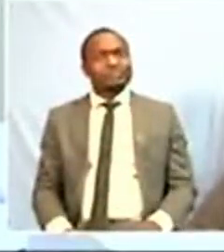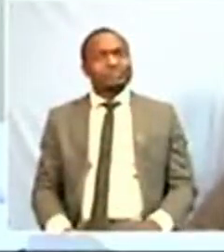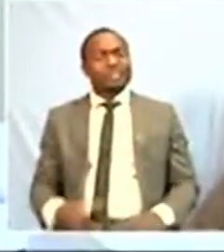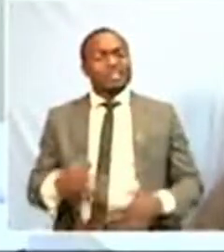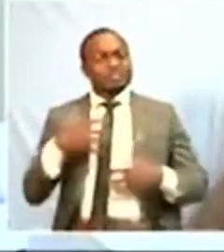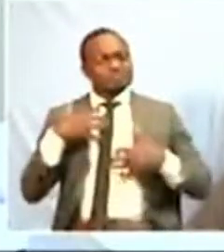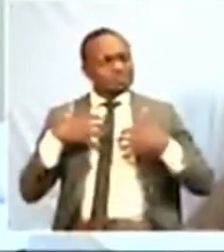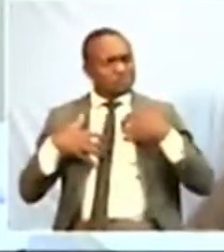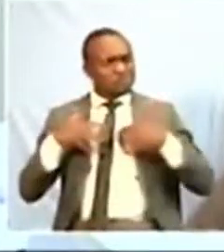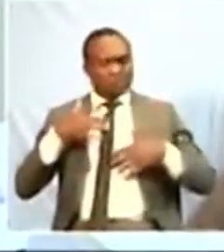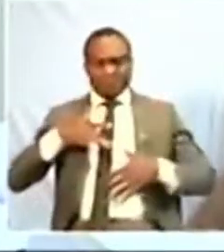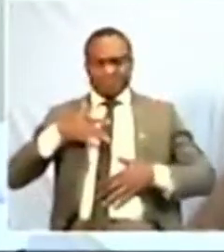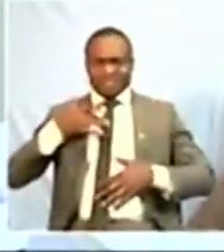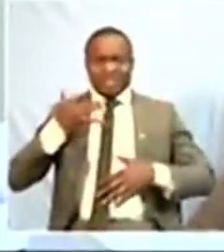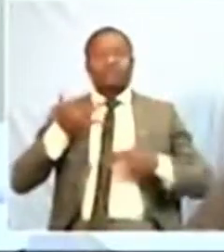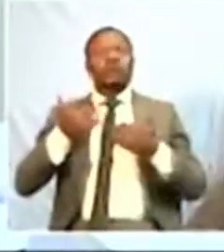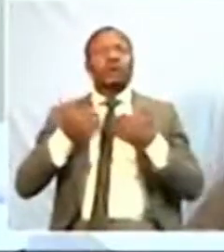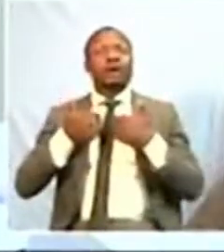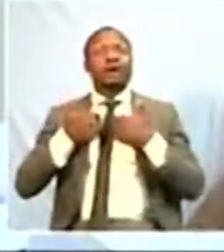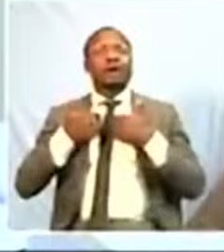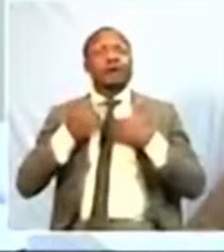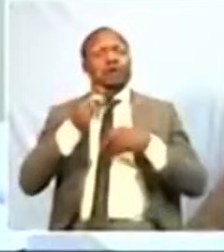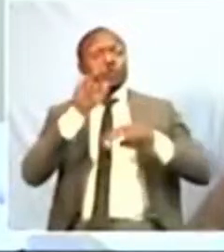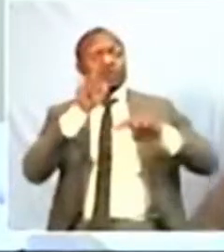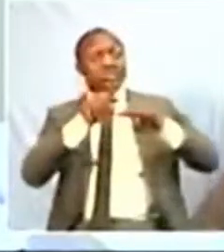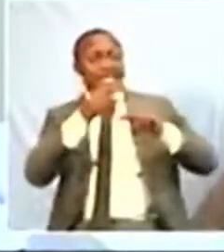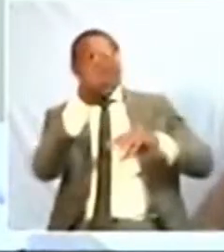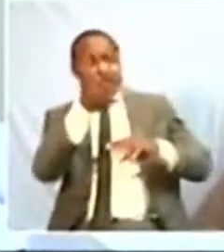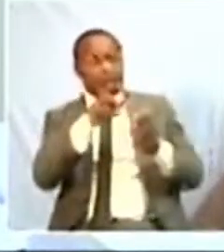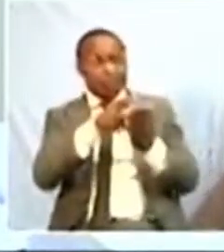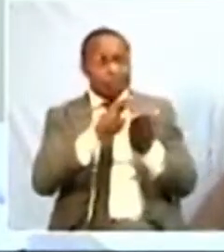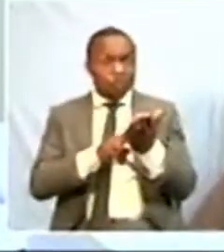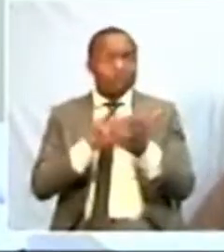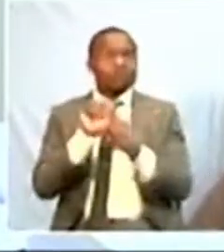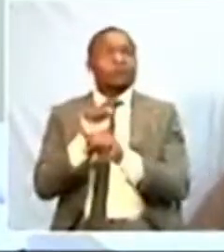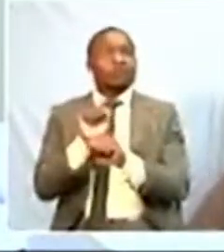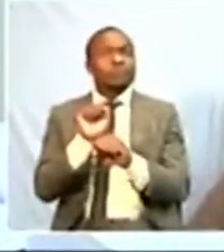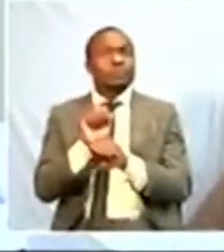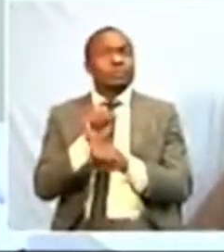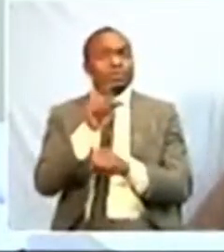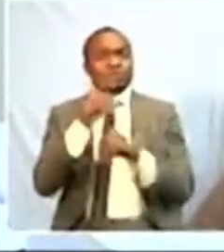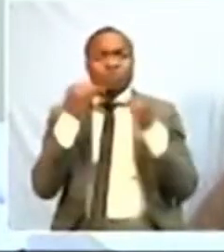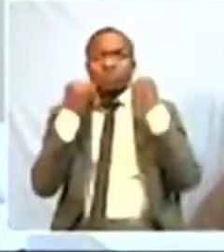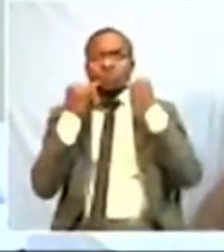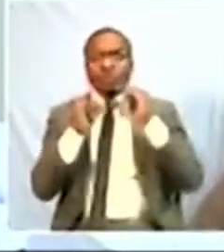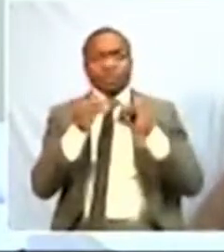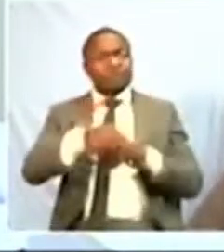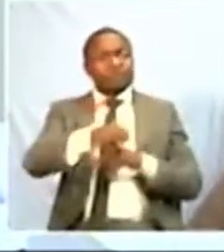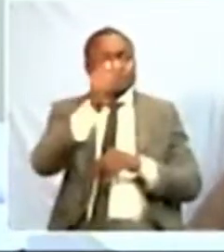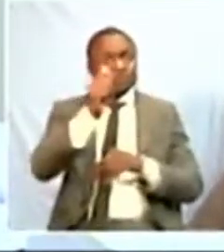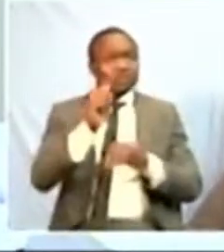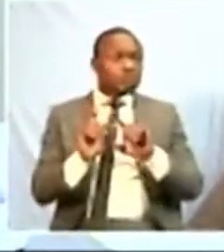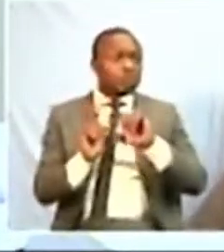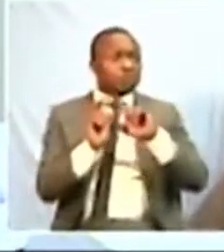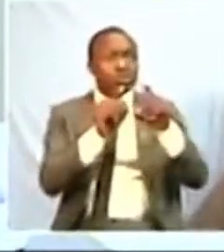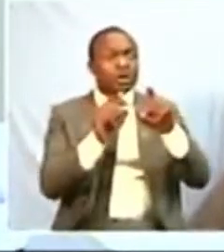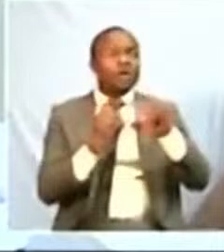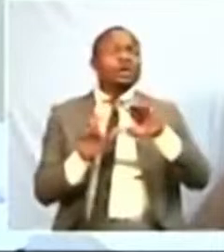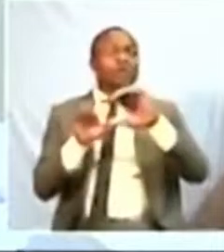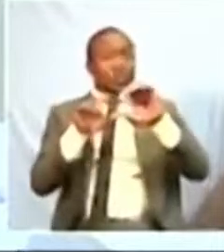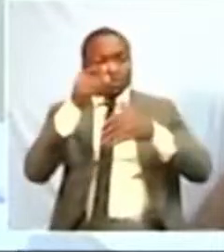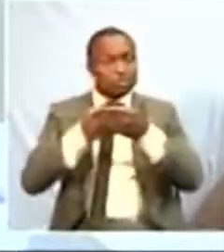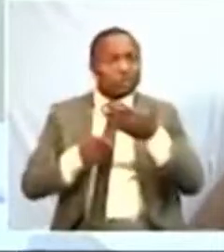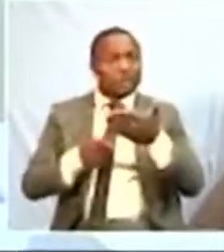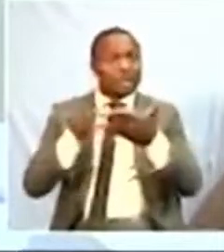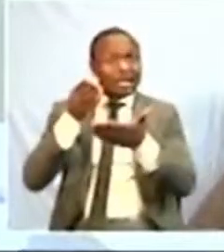emotions and feelings. Now, when you sit there or you report for work, what did you tell yourselves? To go and do what?